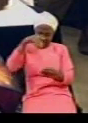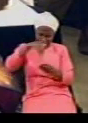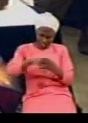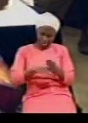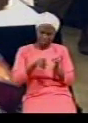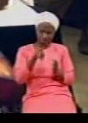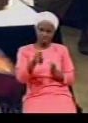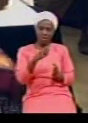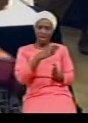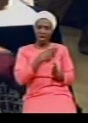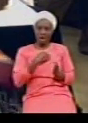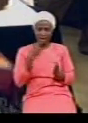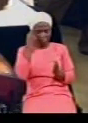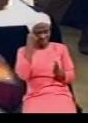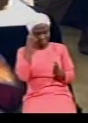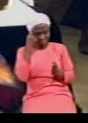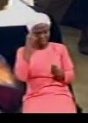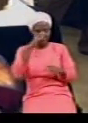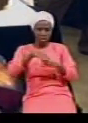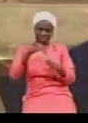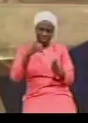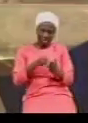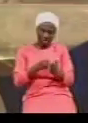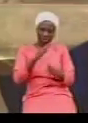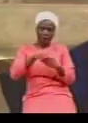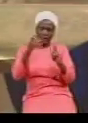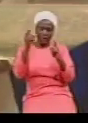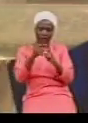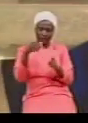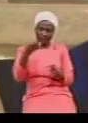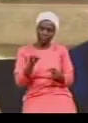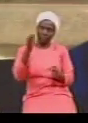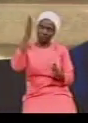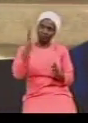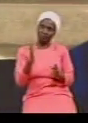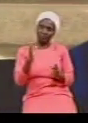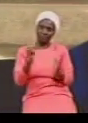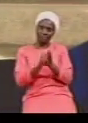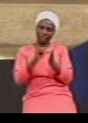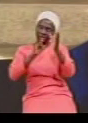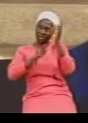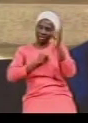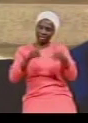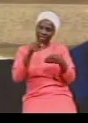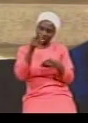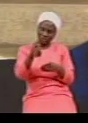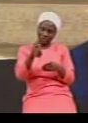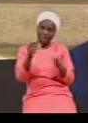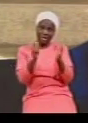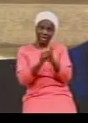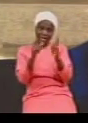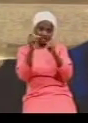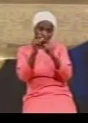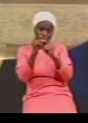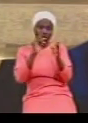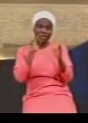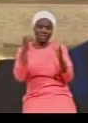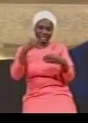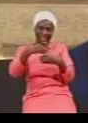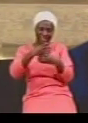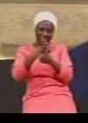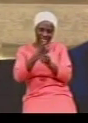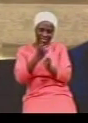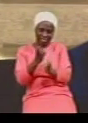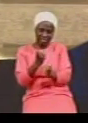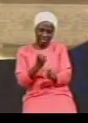and meditate on the word of God I've given you. That word is a creative word.